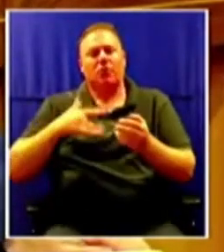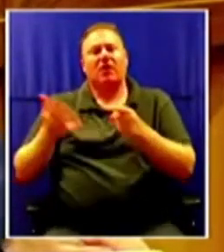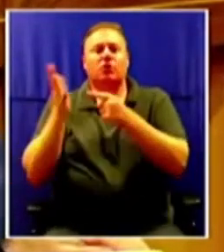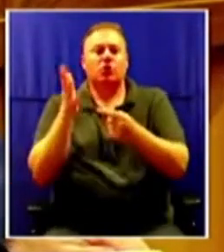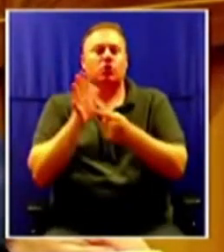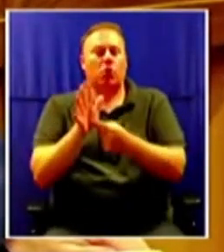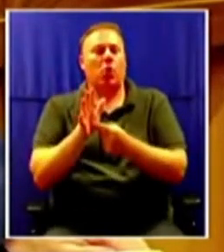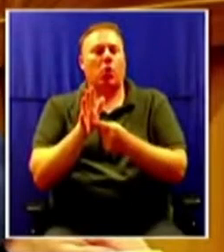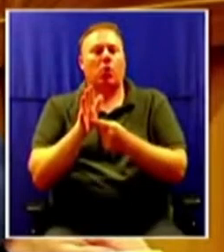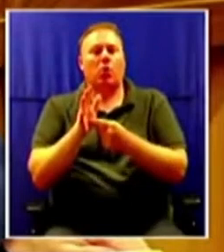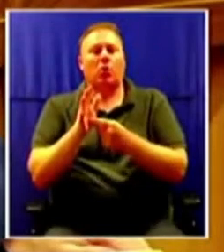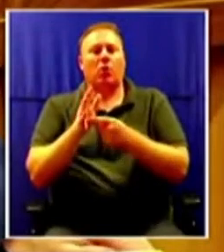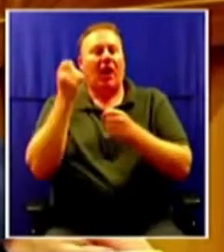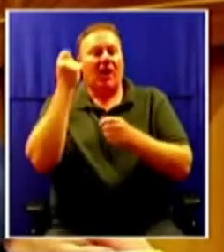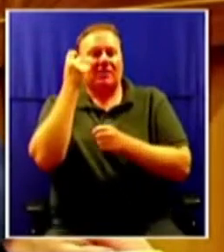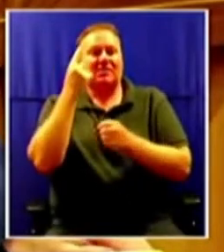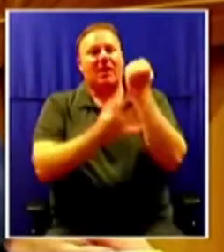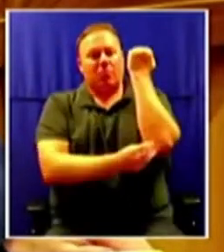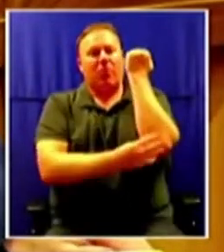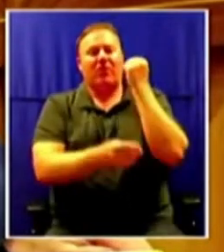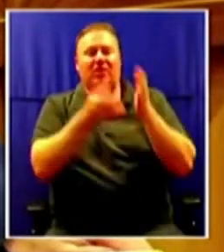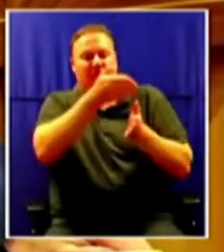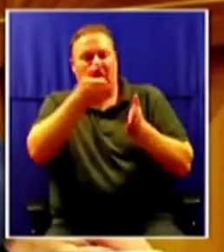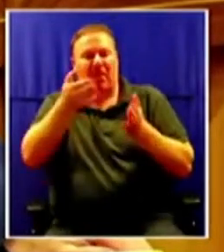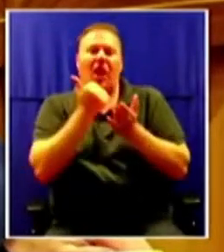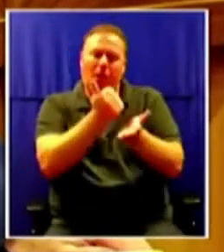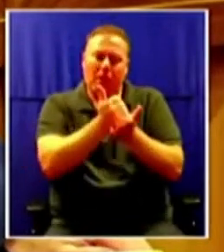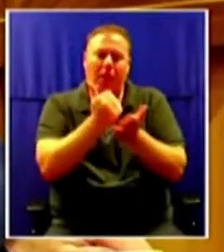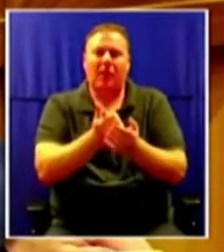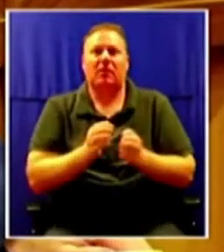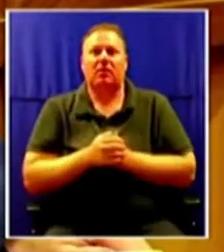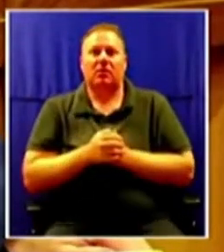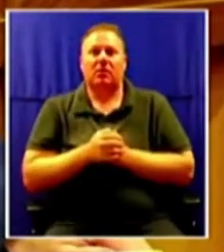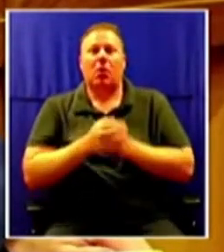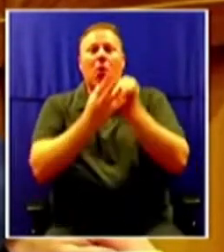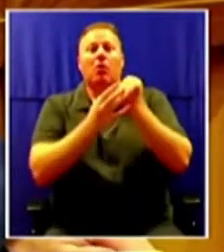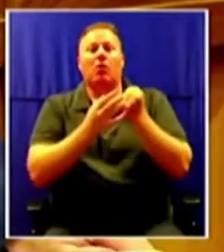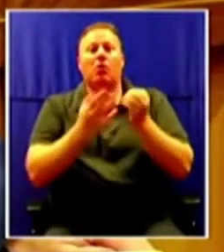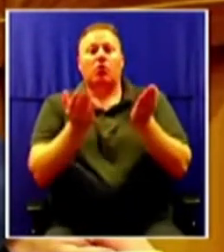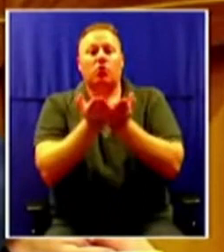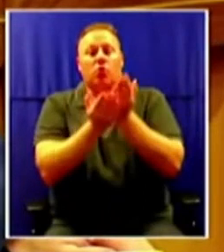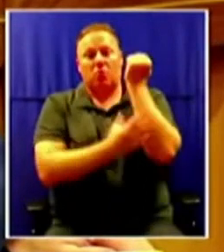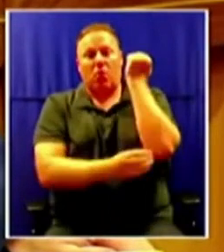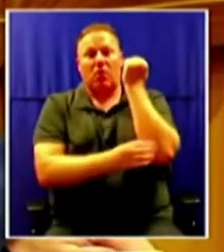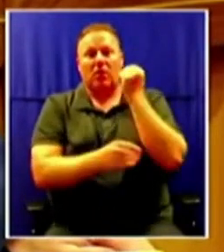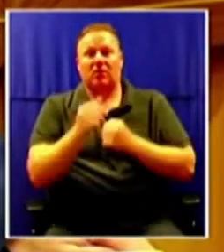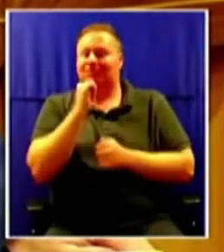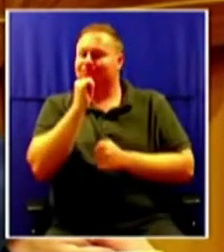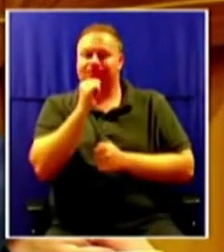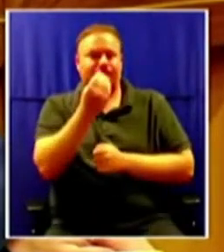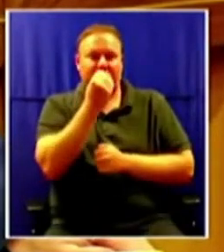the burden of poverty many residents have to carry. When children at the poorest schools were left without their only meal of the